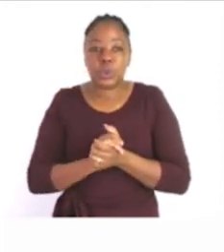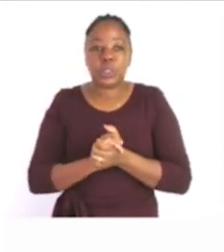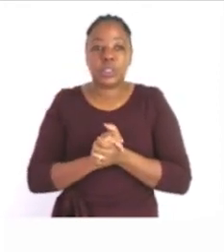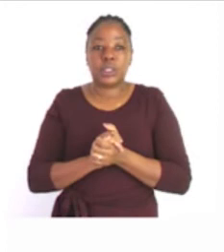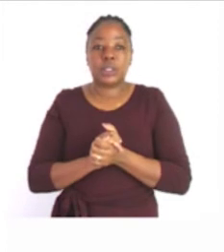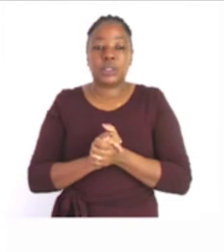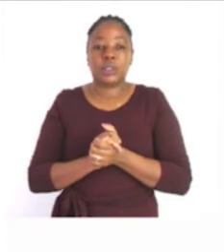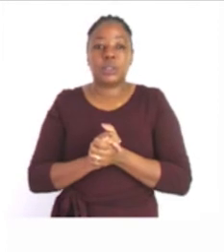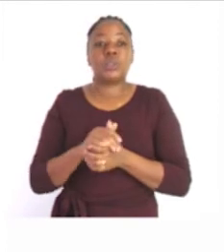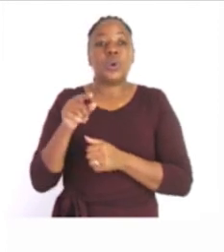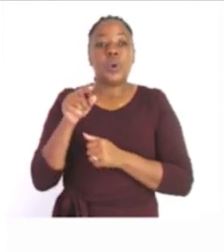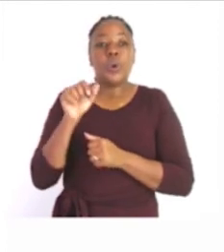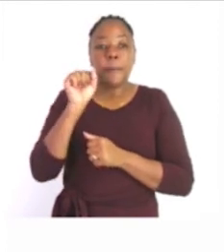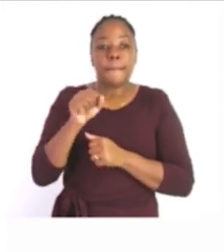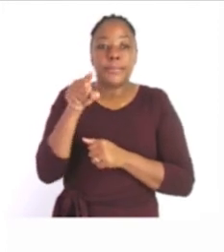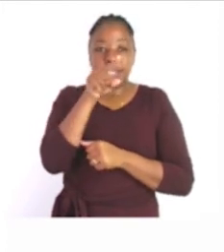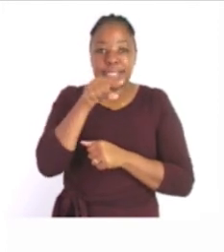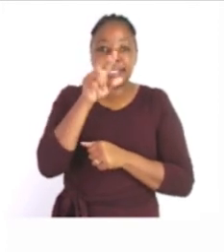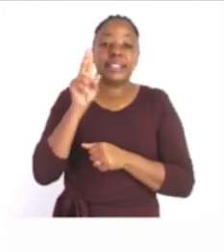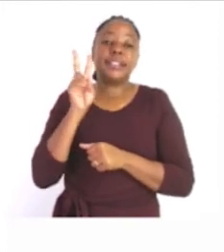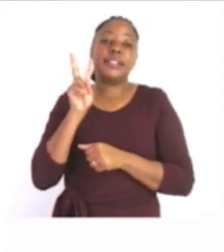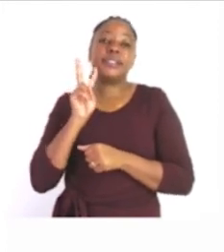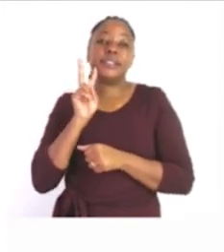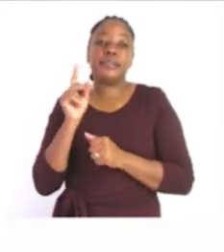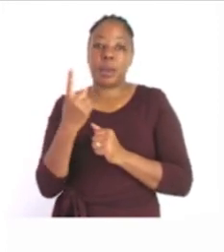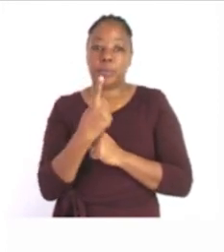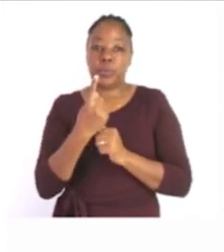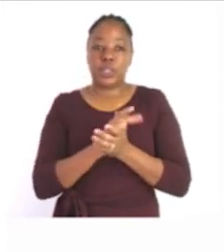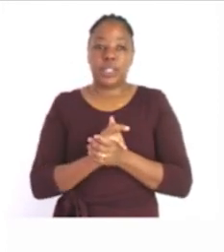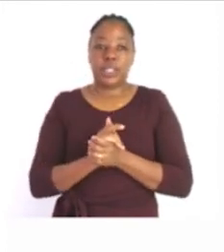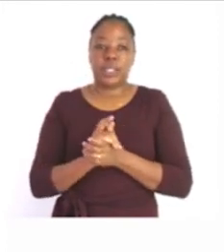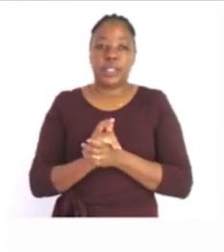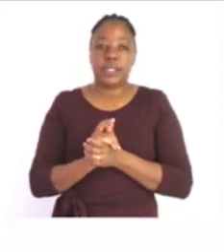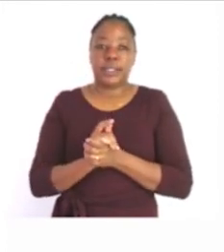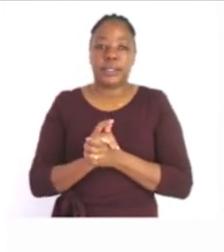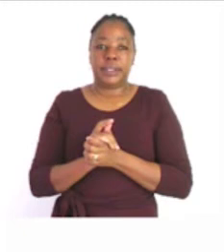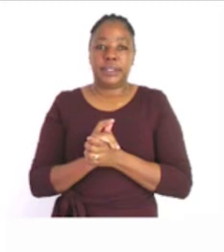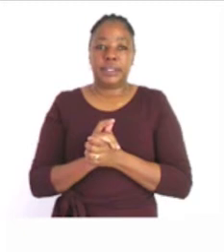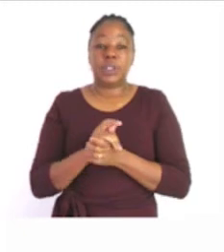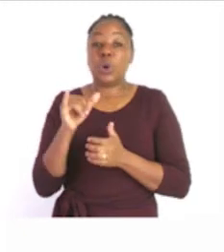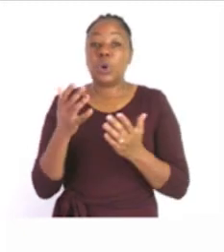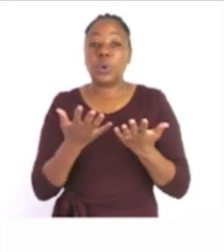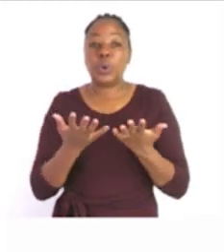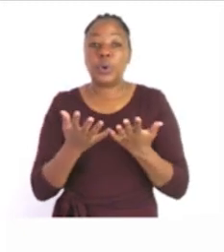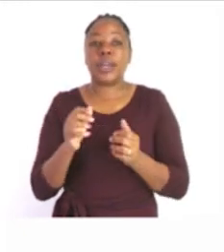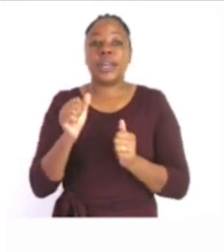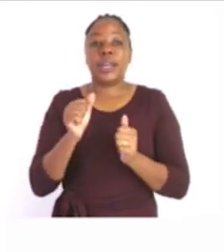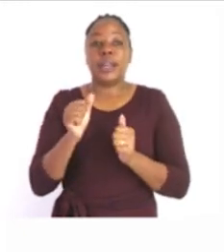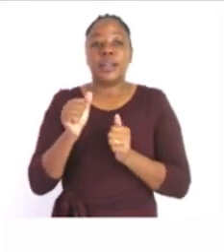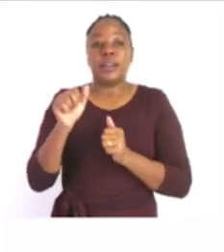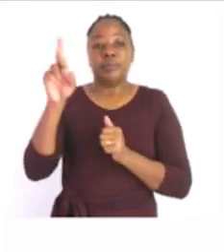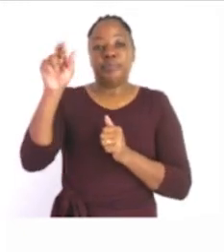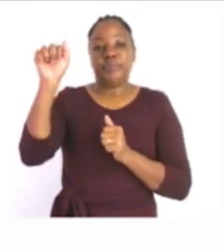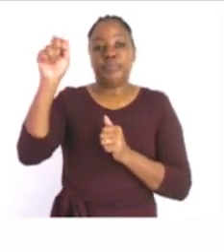Kevin? That is not a verb. So our verb is the word ran. I'd like you to please